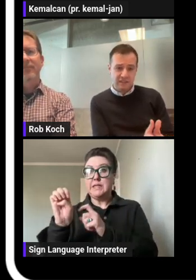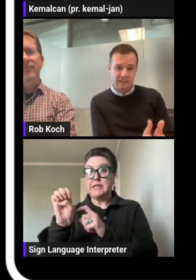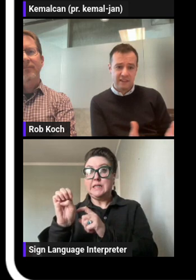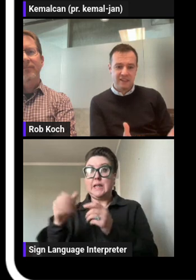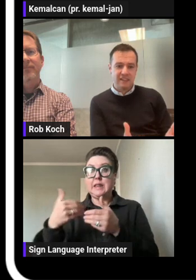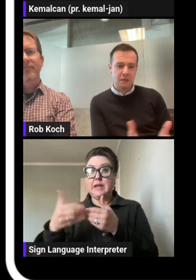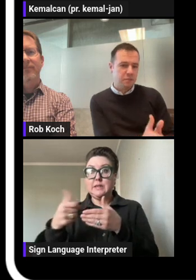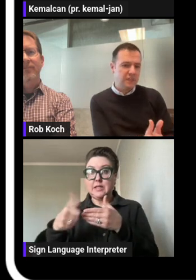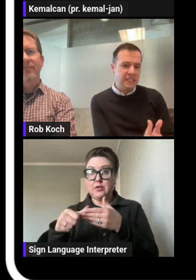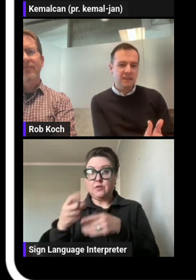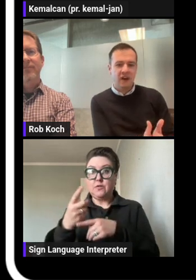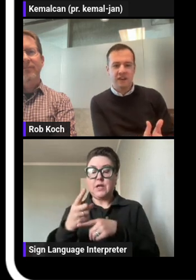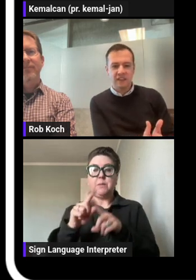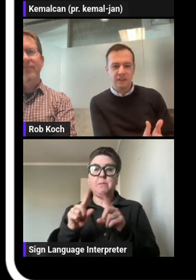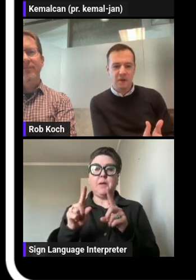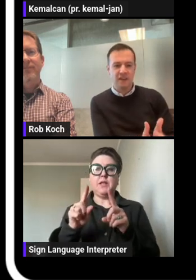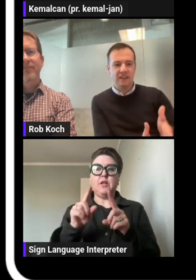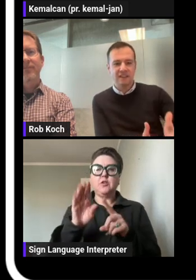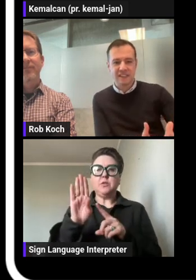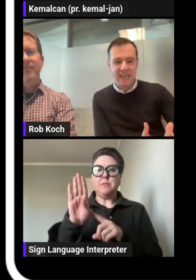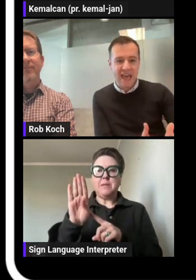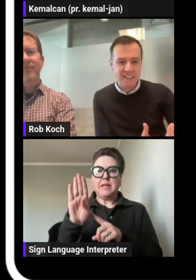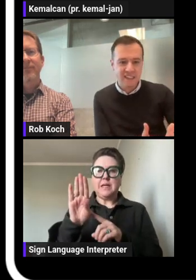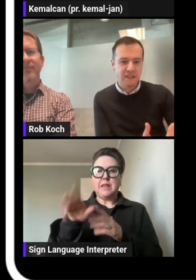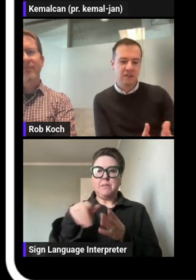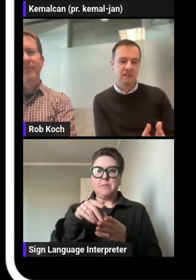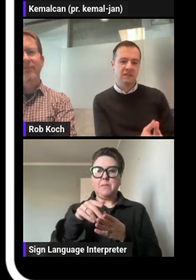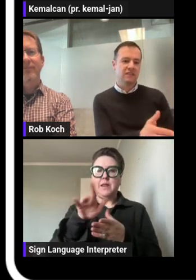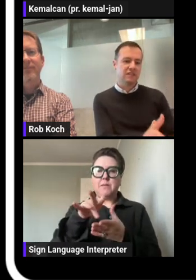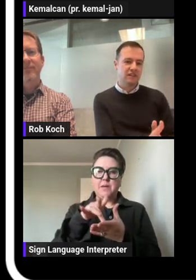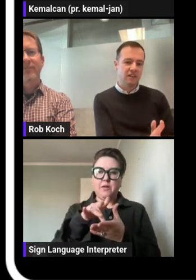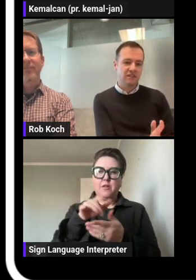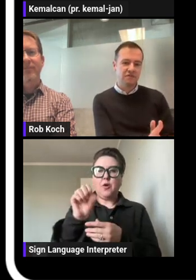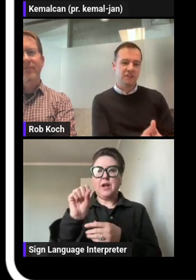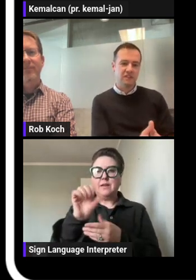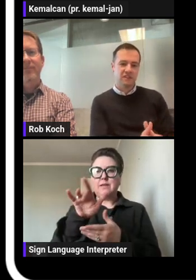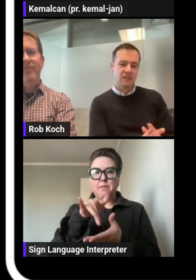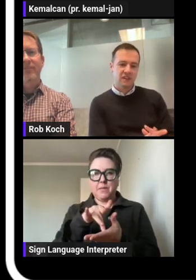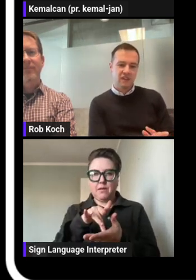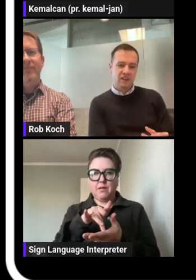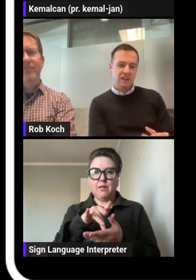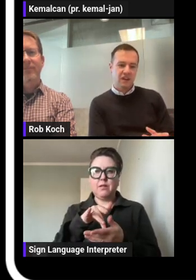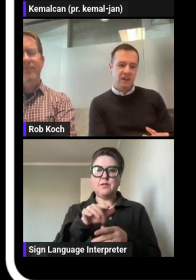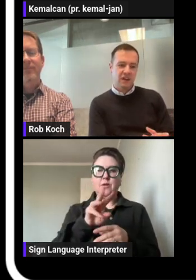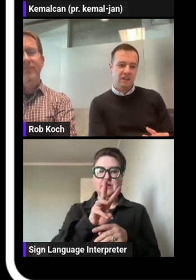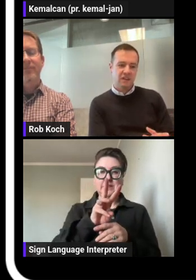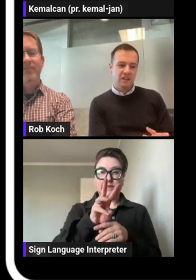but there is like B in the middle and there's S in the middle. There are different